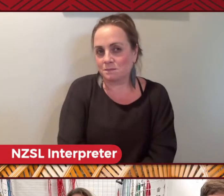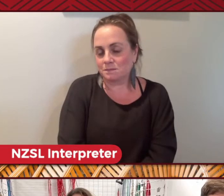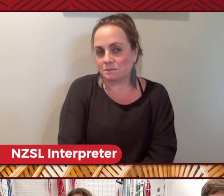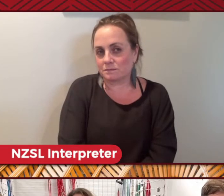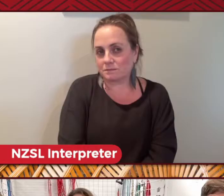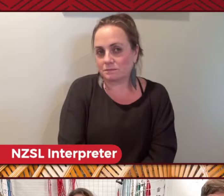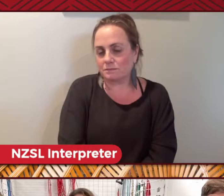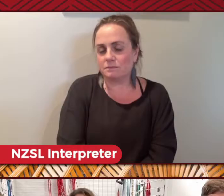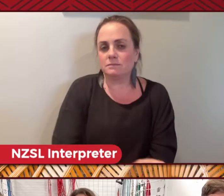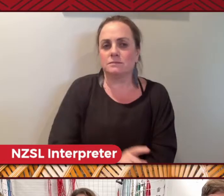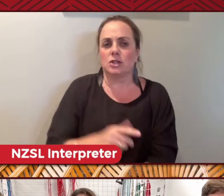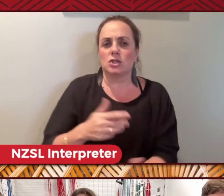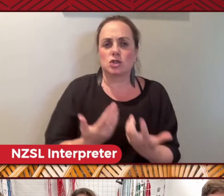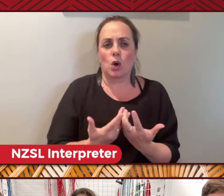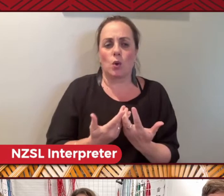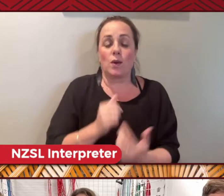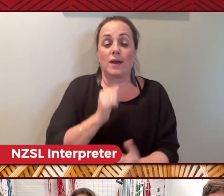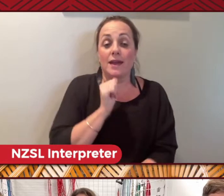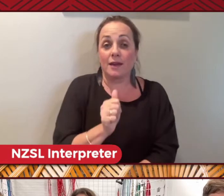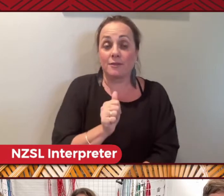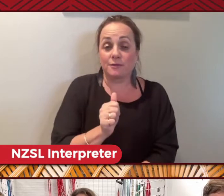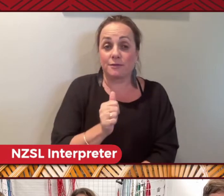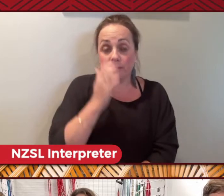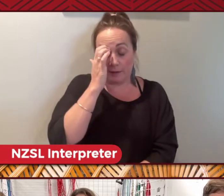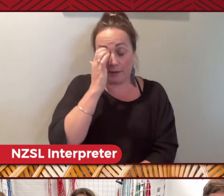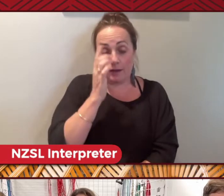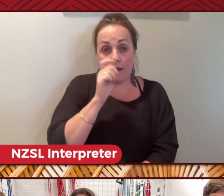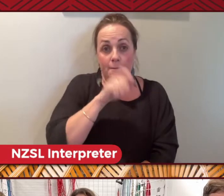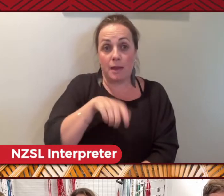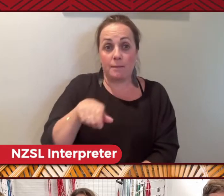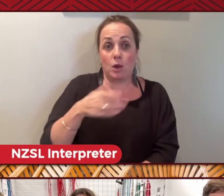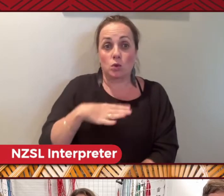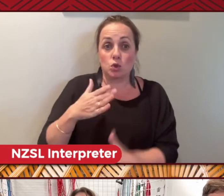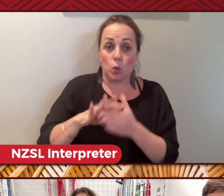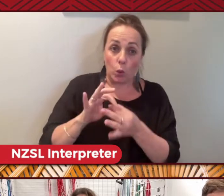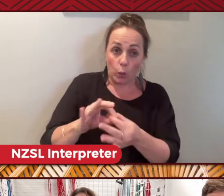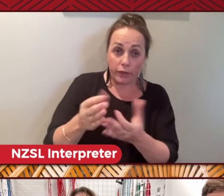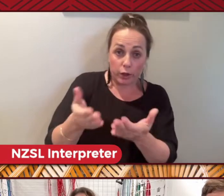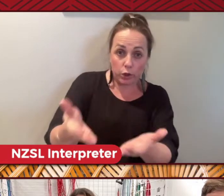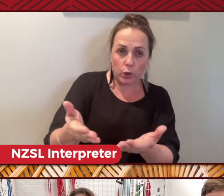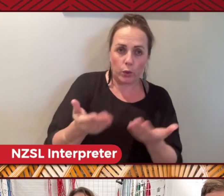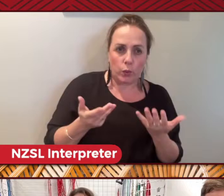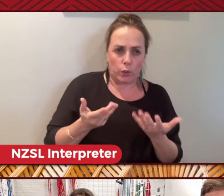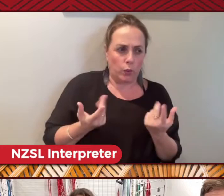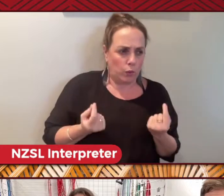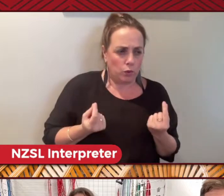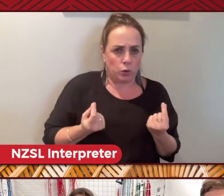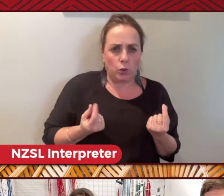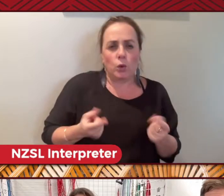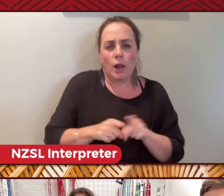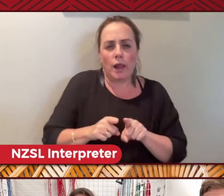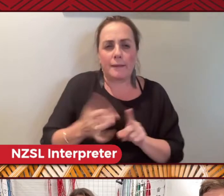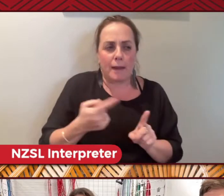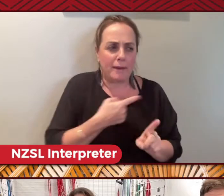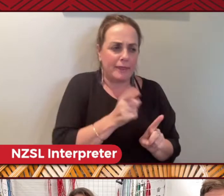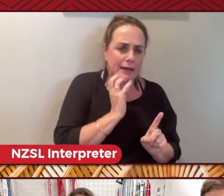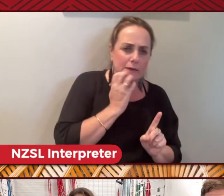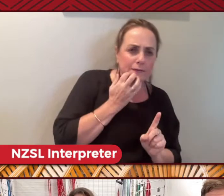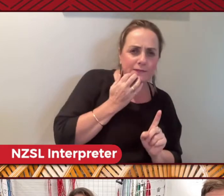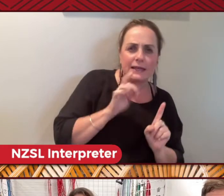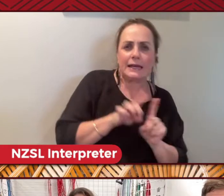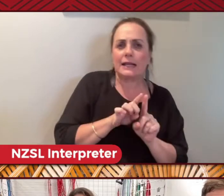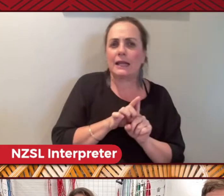what can people expect if they are wanting to work with you? And maybe they might be a bit fearful that they're getting into quite